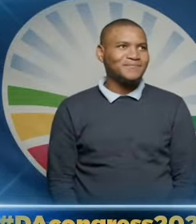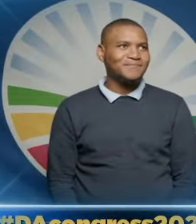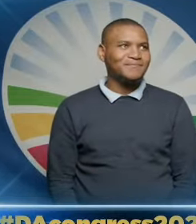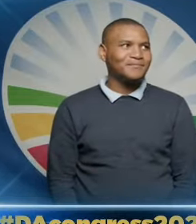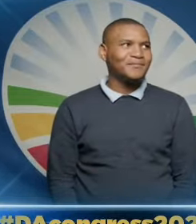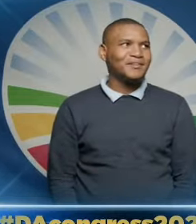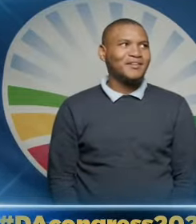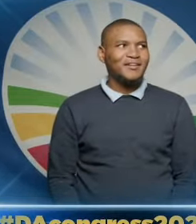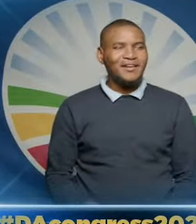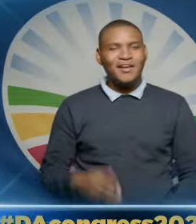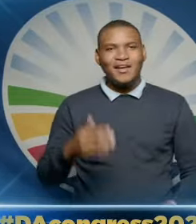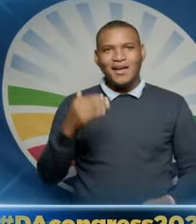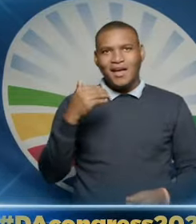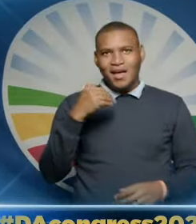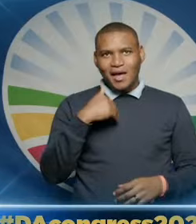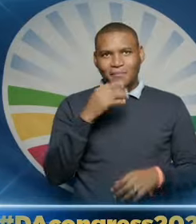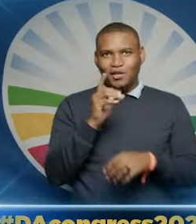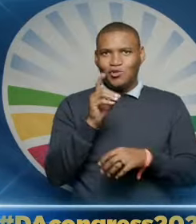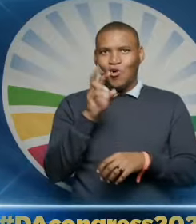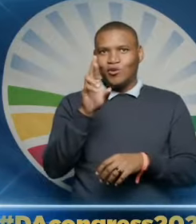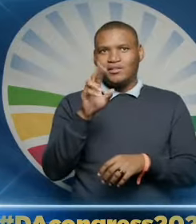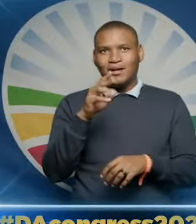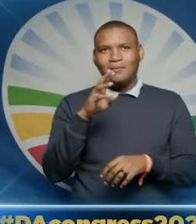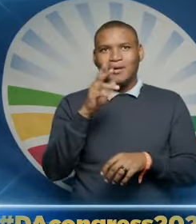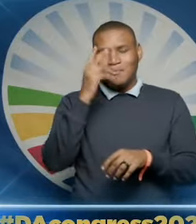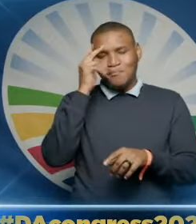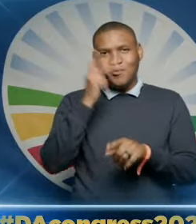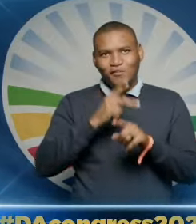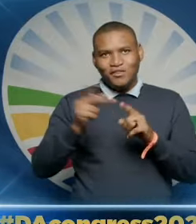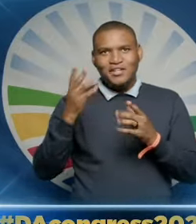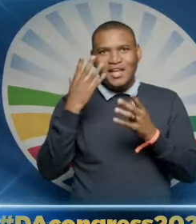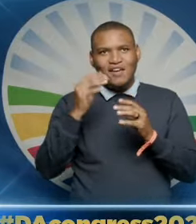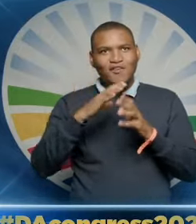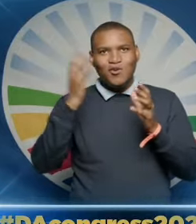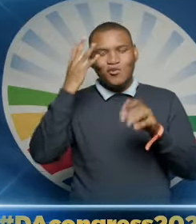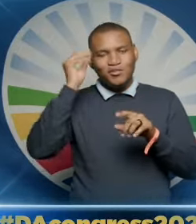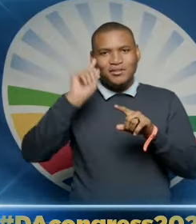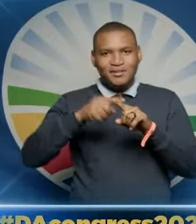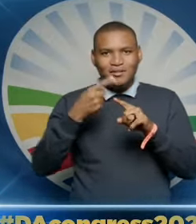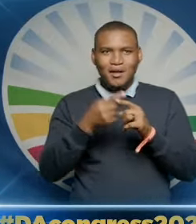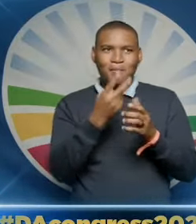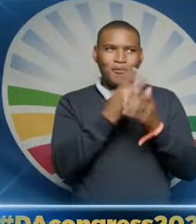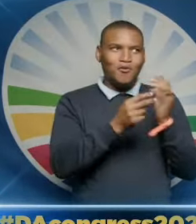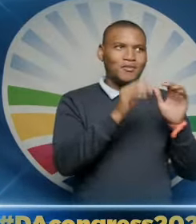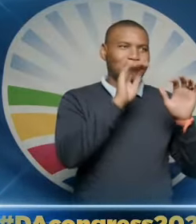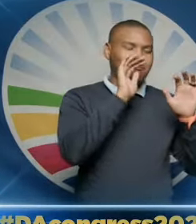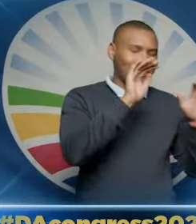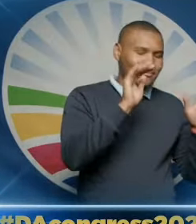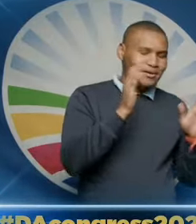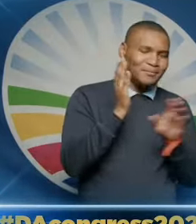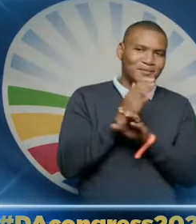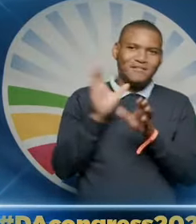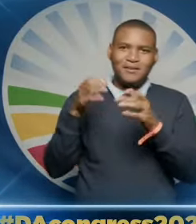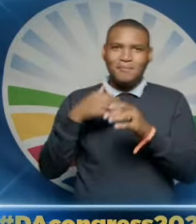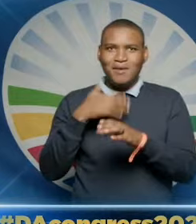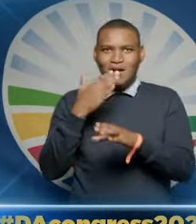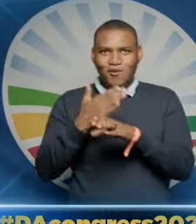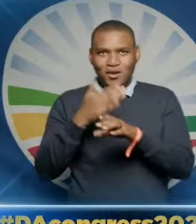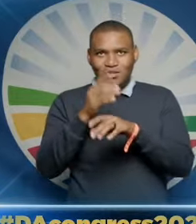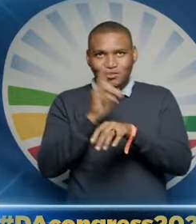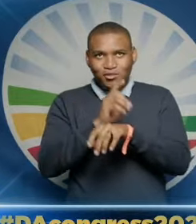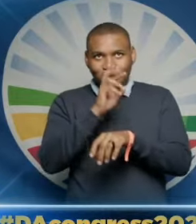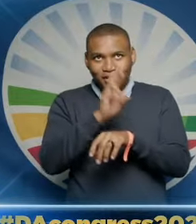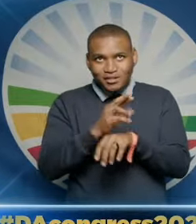I am a medical doctor by profession, and with a wealth of experience in both the public and private sectors. My work as a doctor